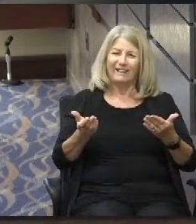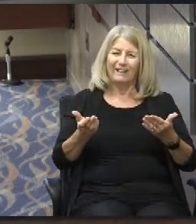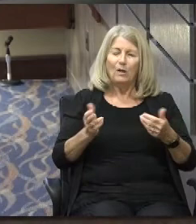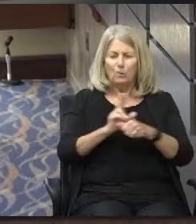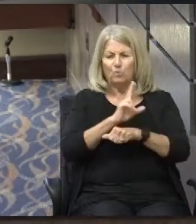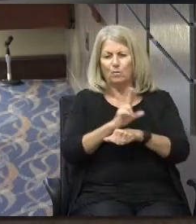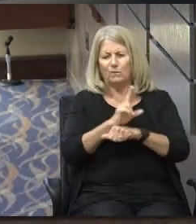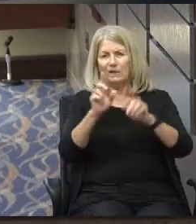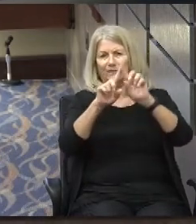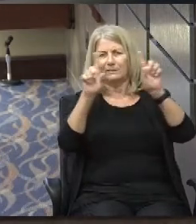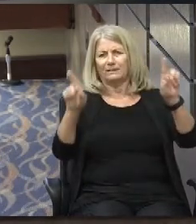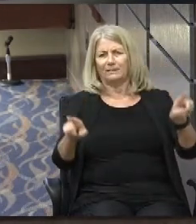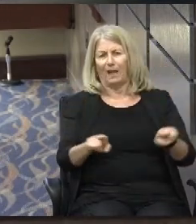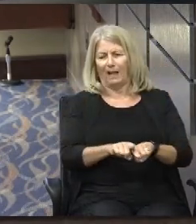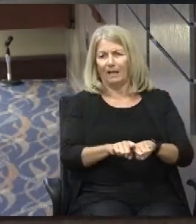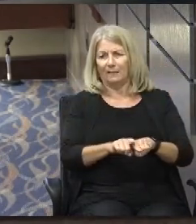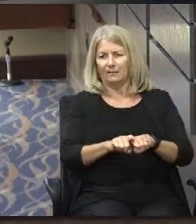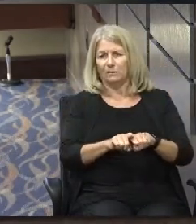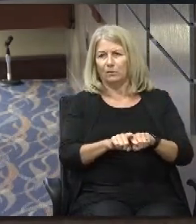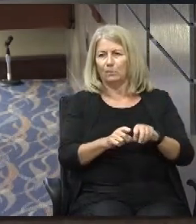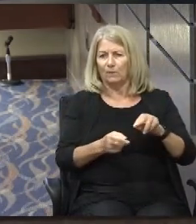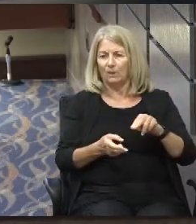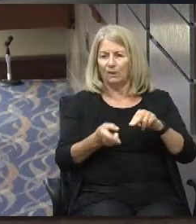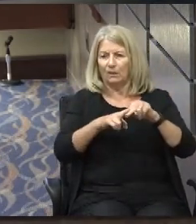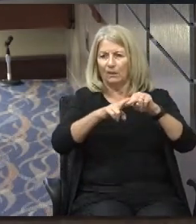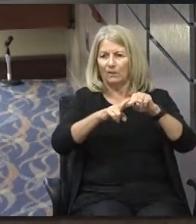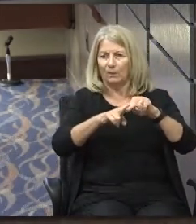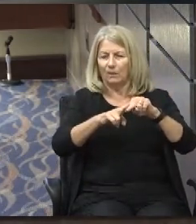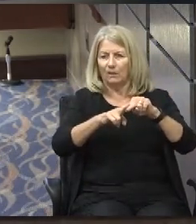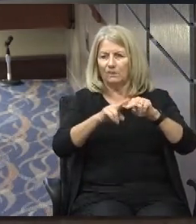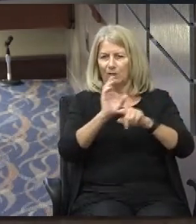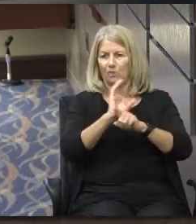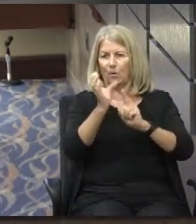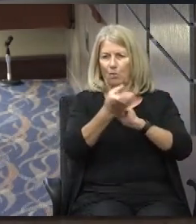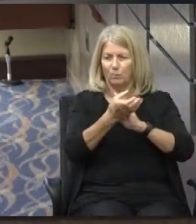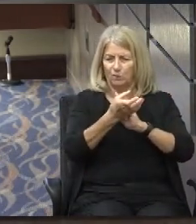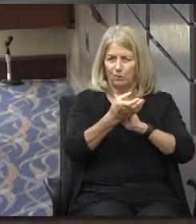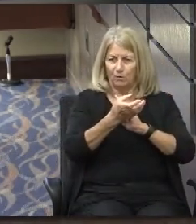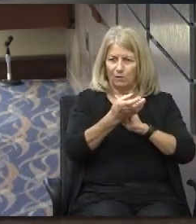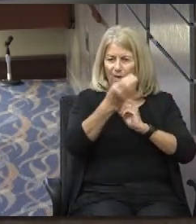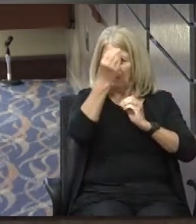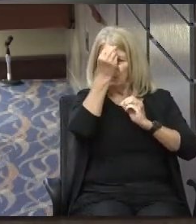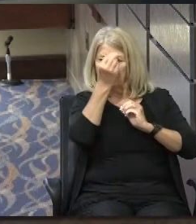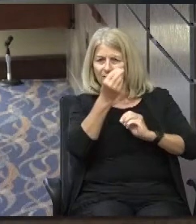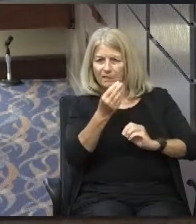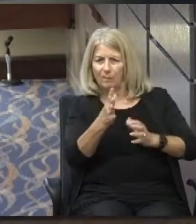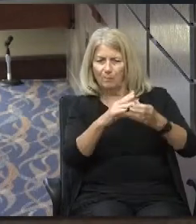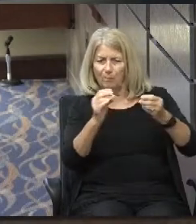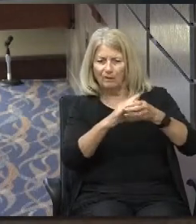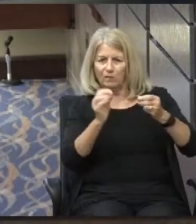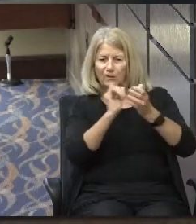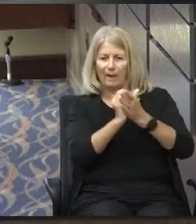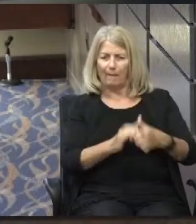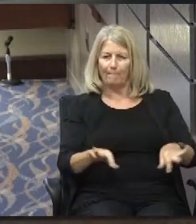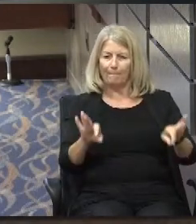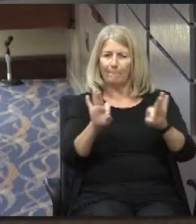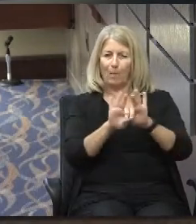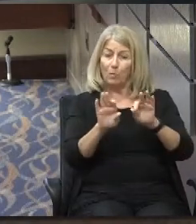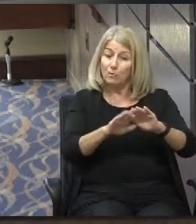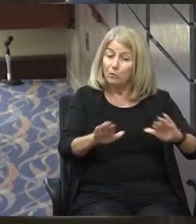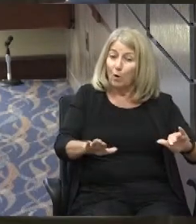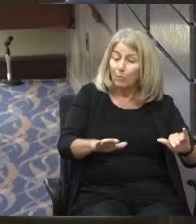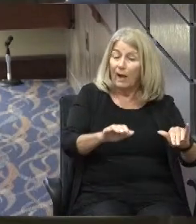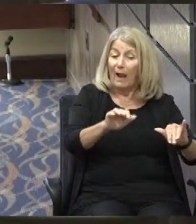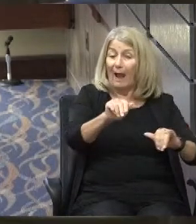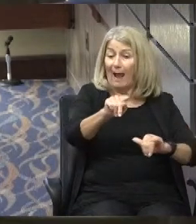utilizing signs to build out a culture as much as and send a message that is important. Children at play, things